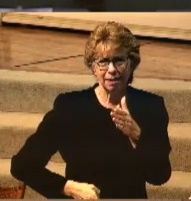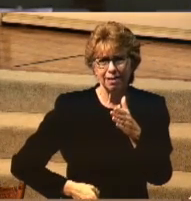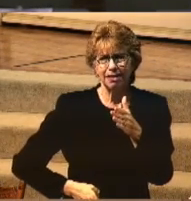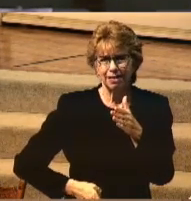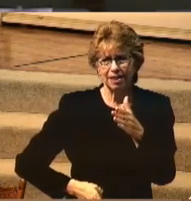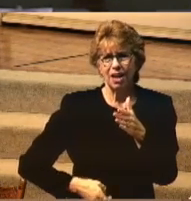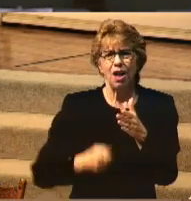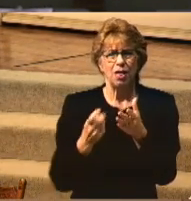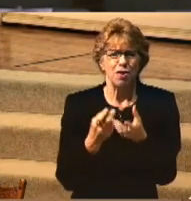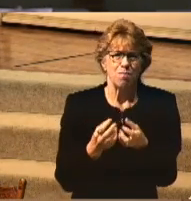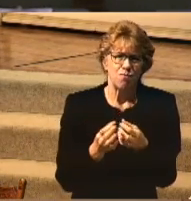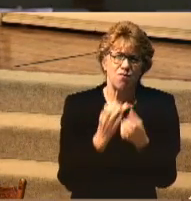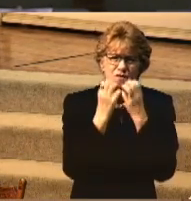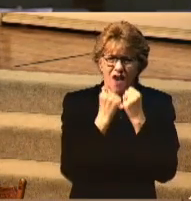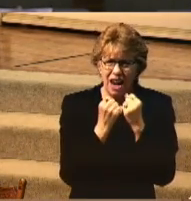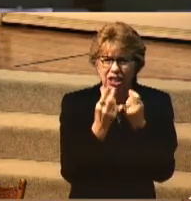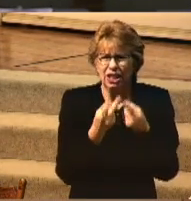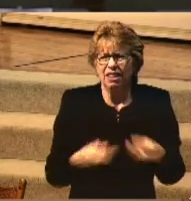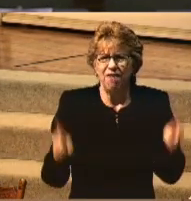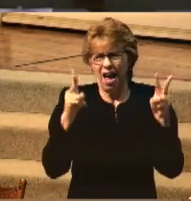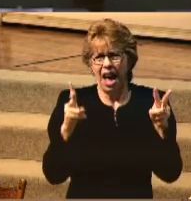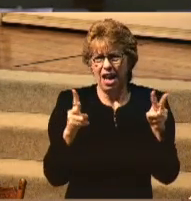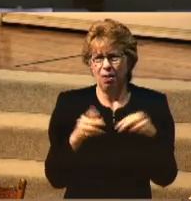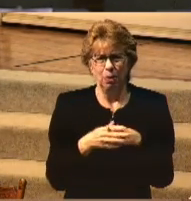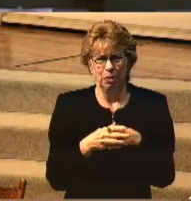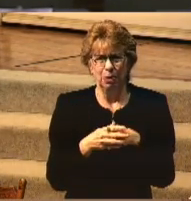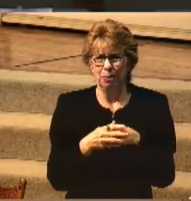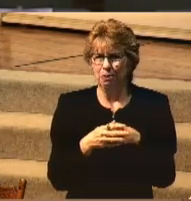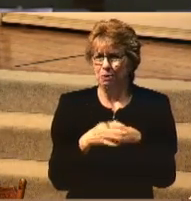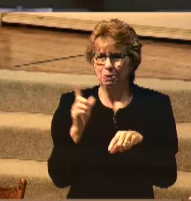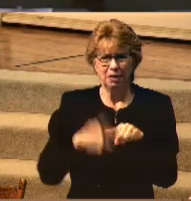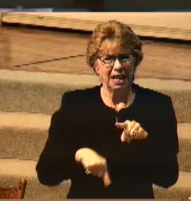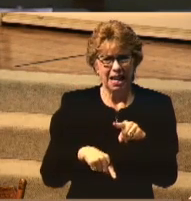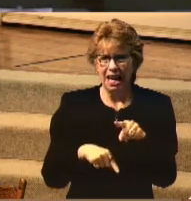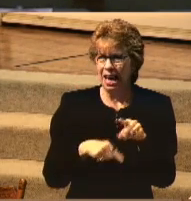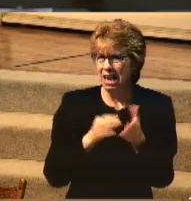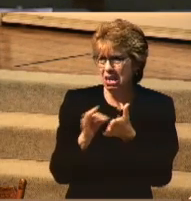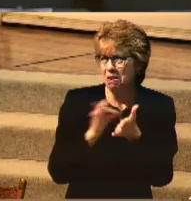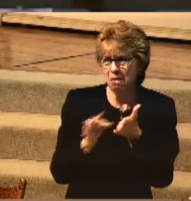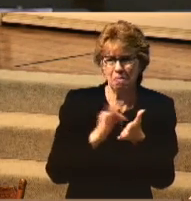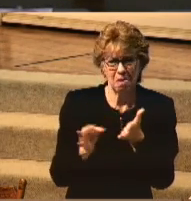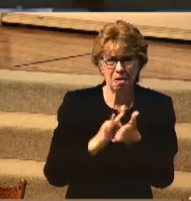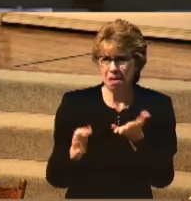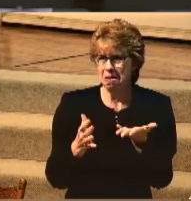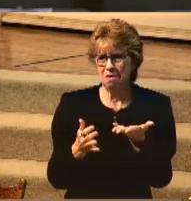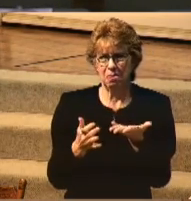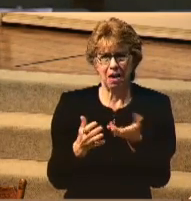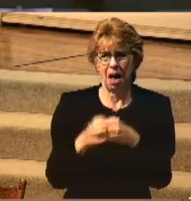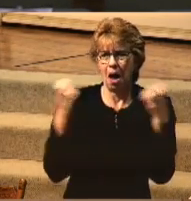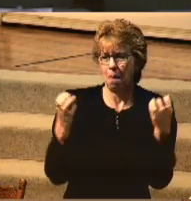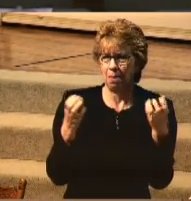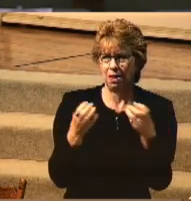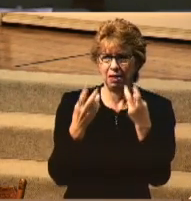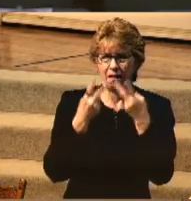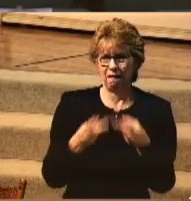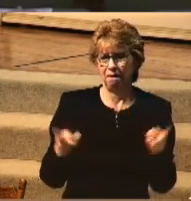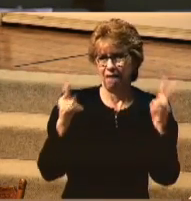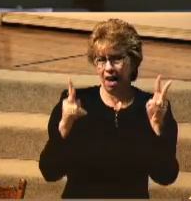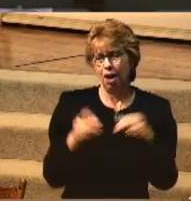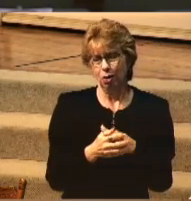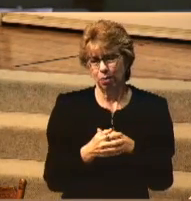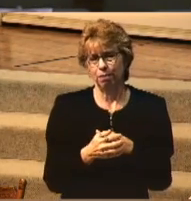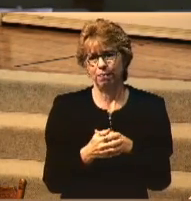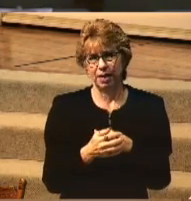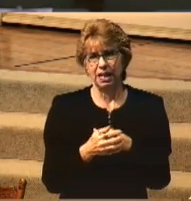precious, valuable, incalculable price for our redemption. He is precious because of his